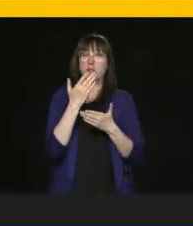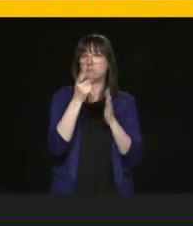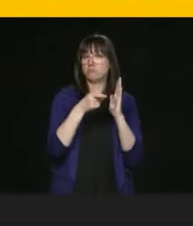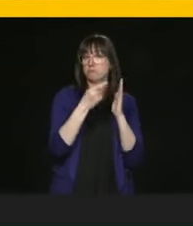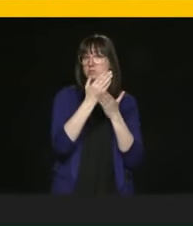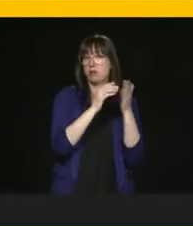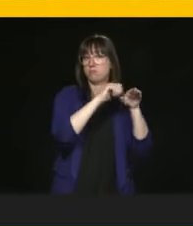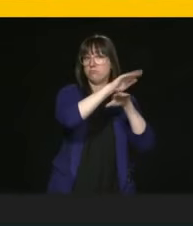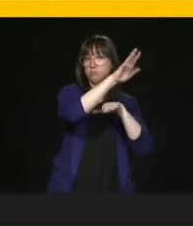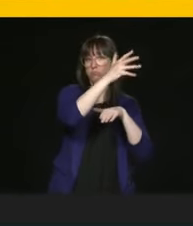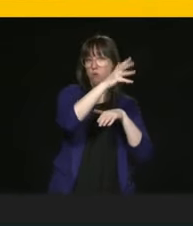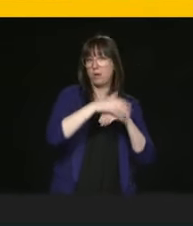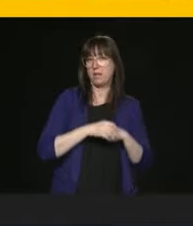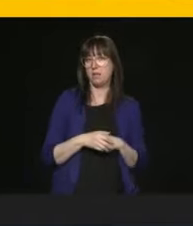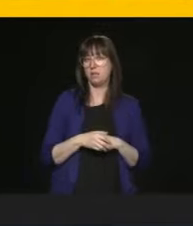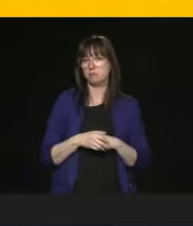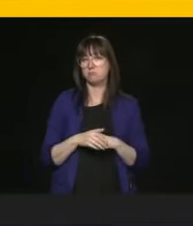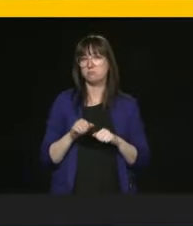directly. Thanks.